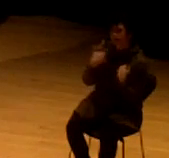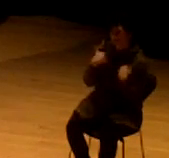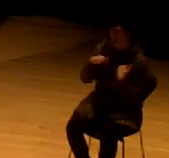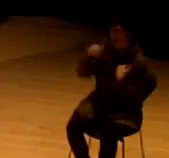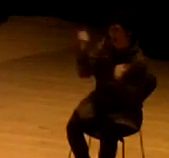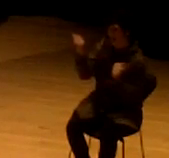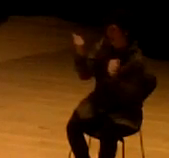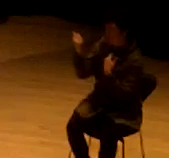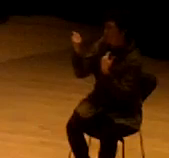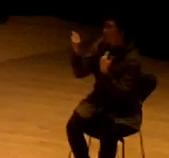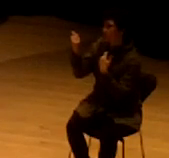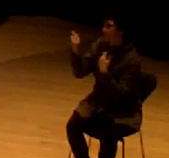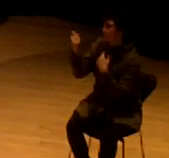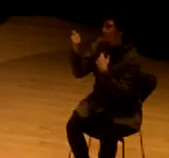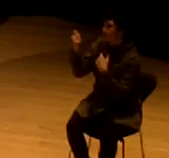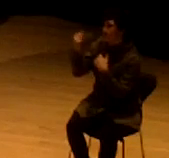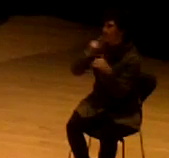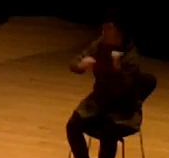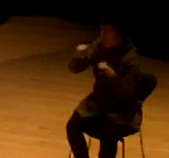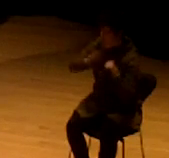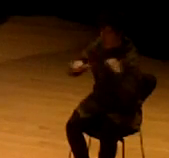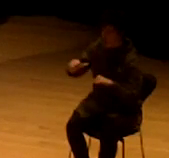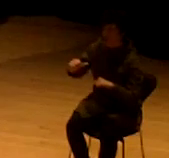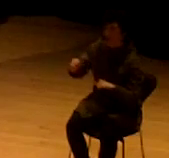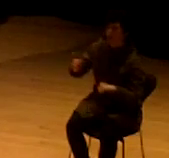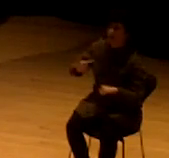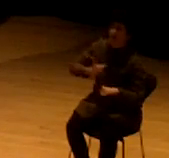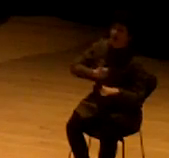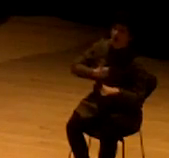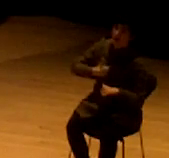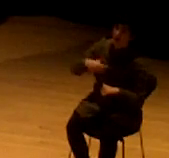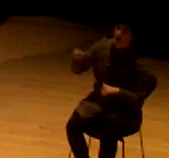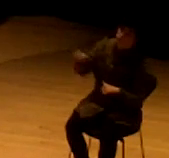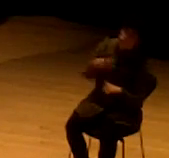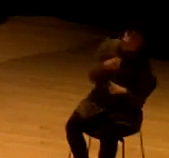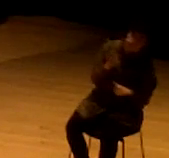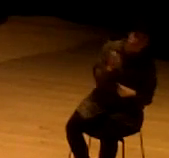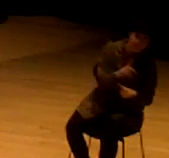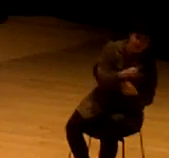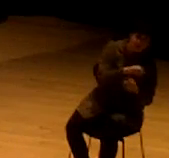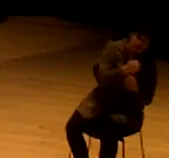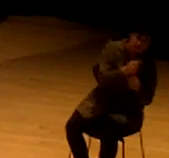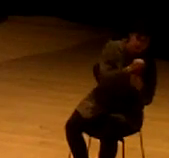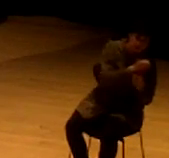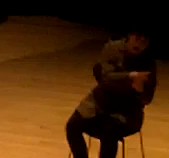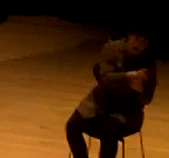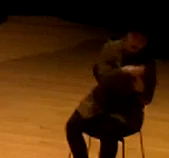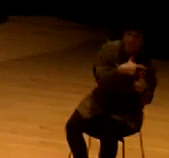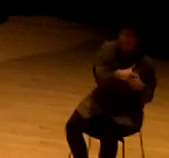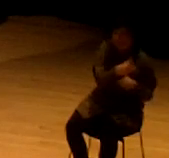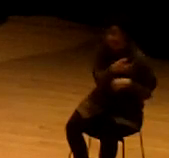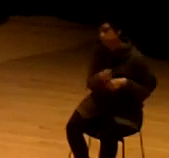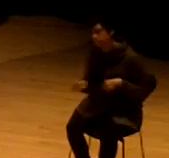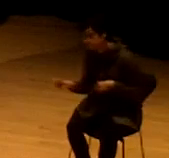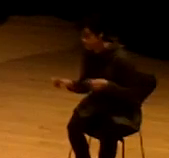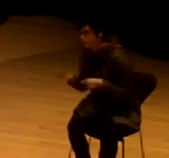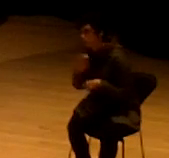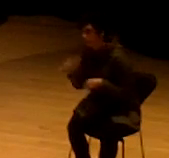other jobs. You know, it came in piecemeal. So, but yeah, great.